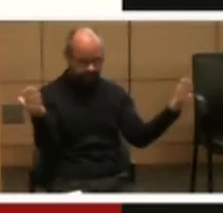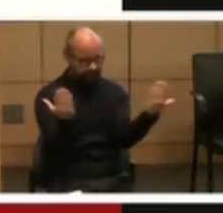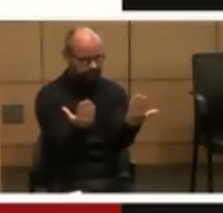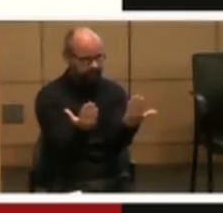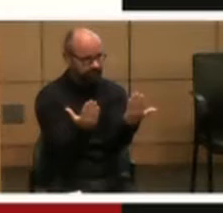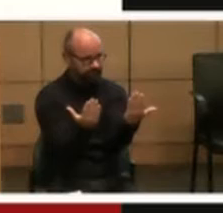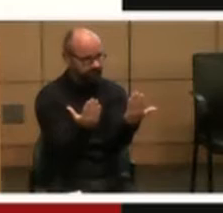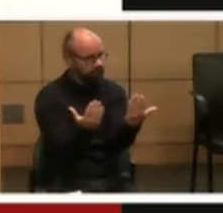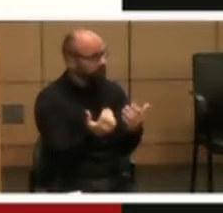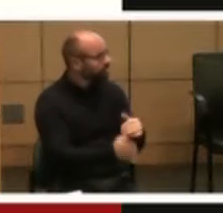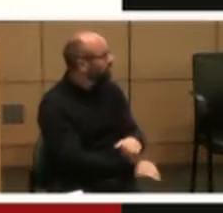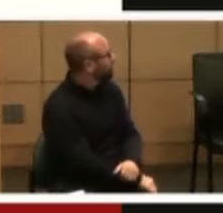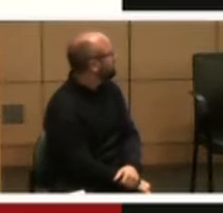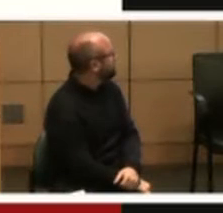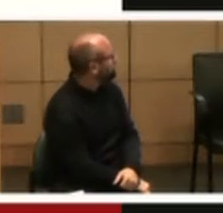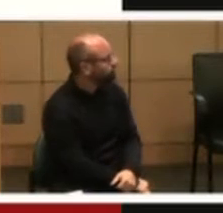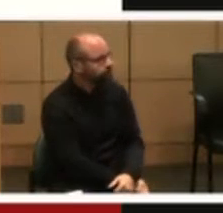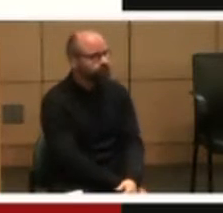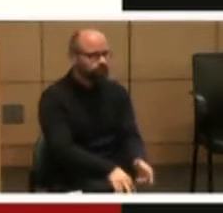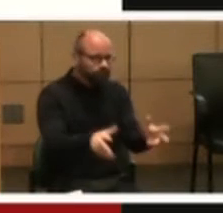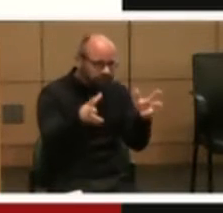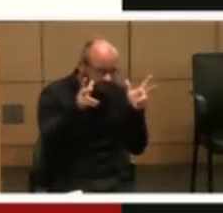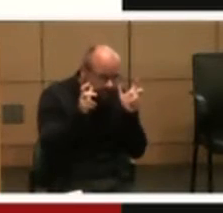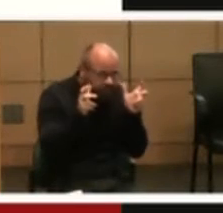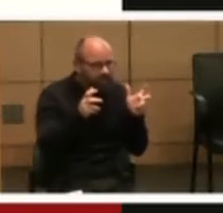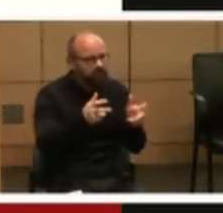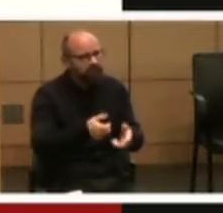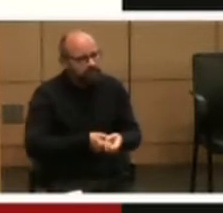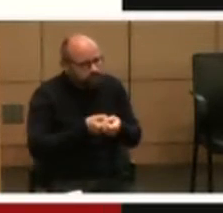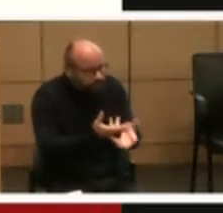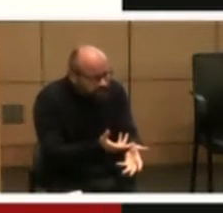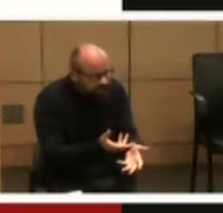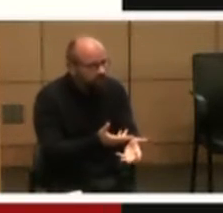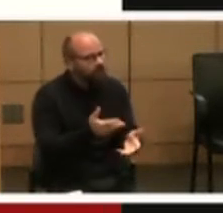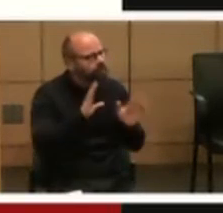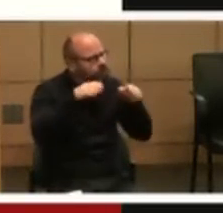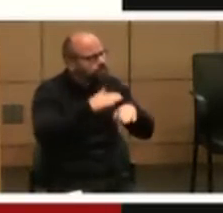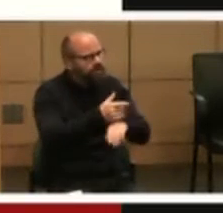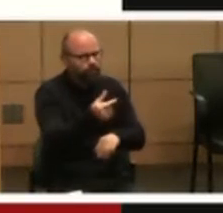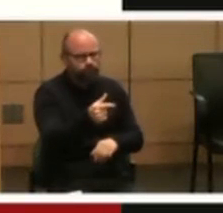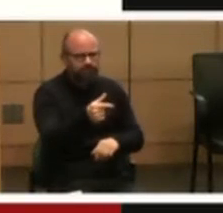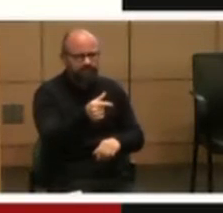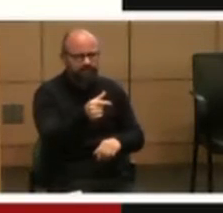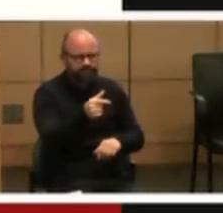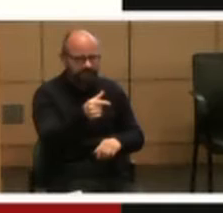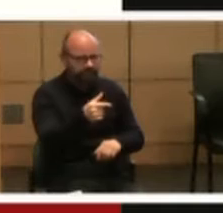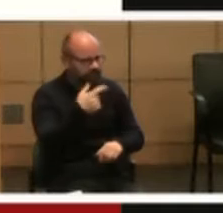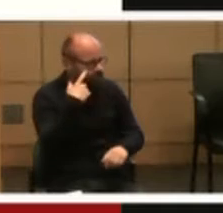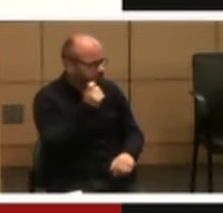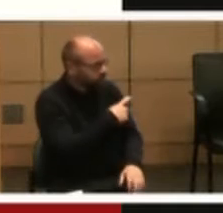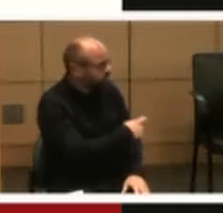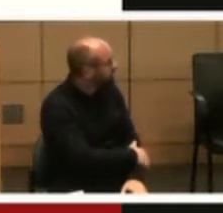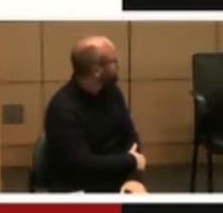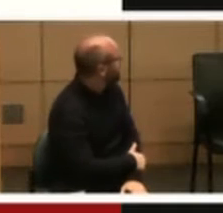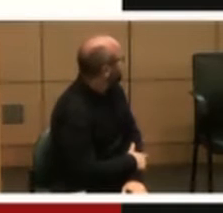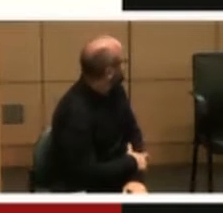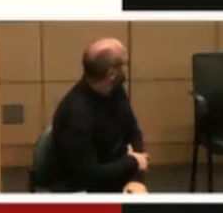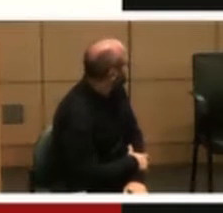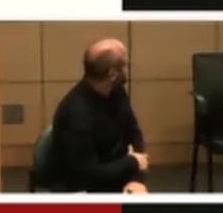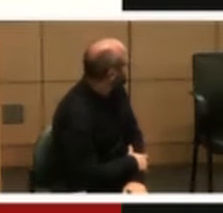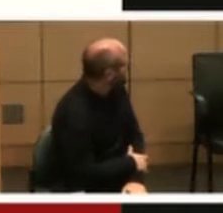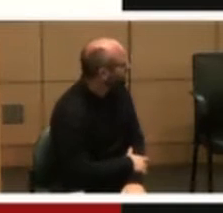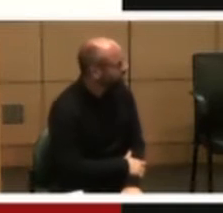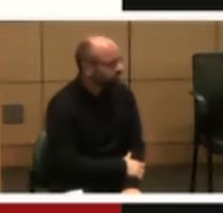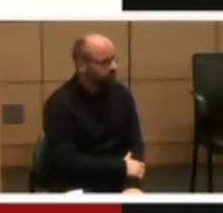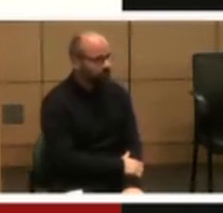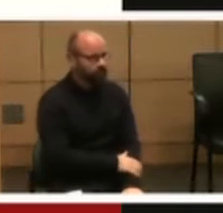that this is receptive, expressive, composite. So just try to focus maybe on the green here and show that compared in the unilateral hearing loss versus normal hearing,